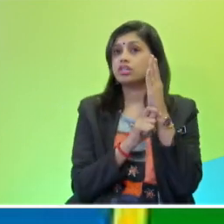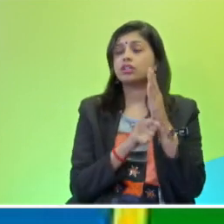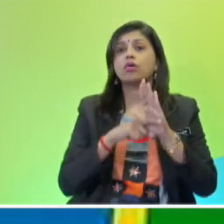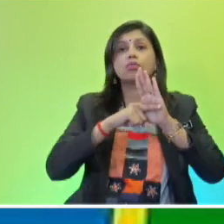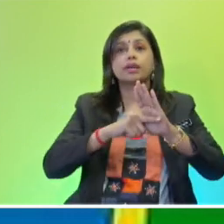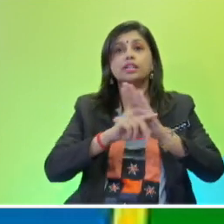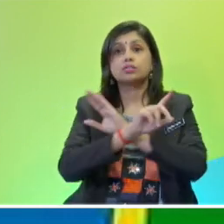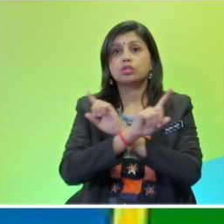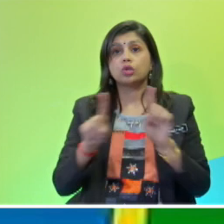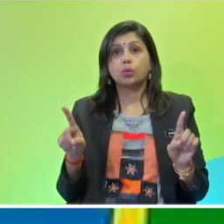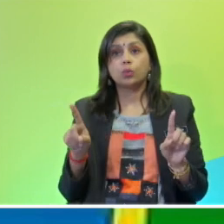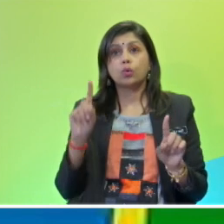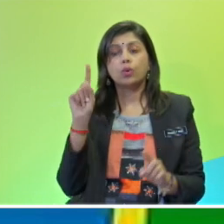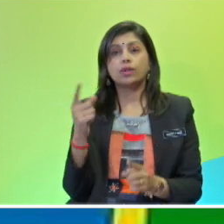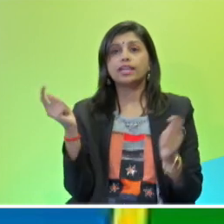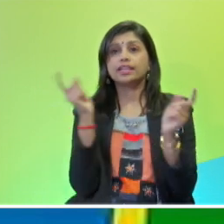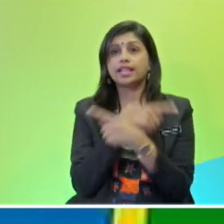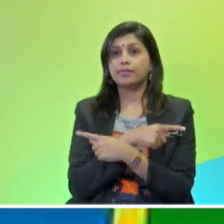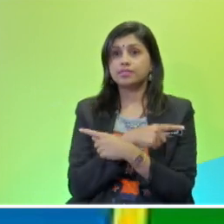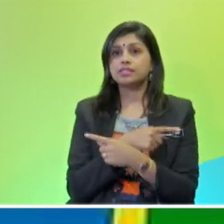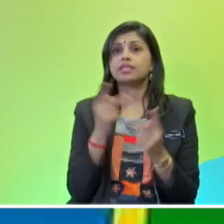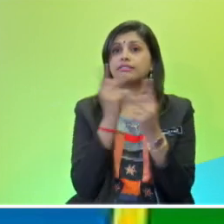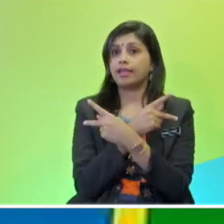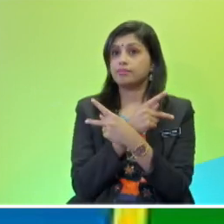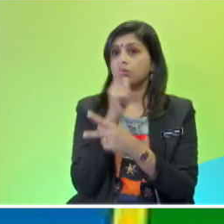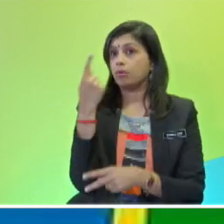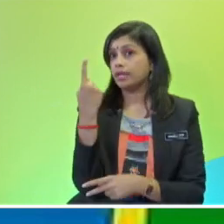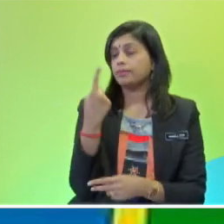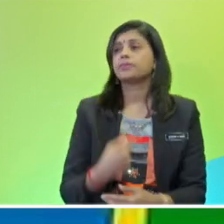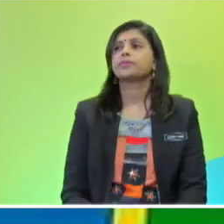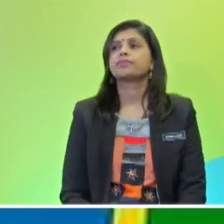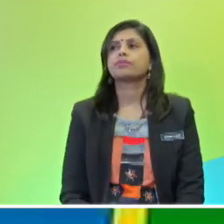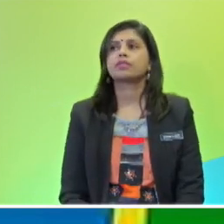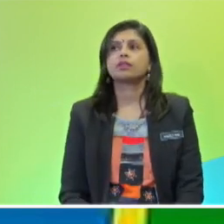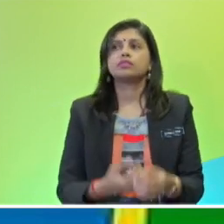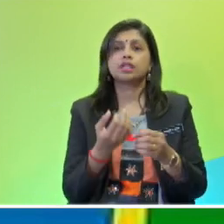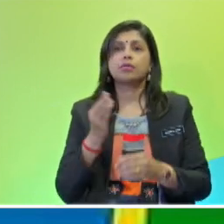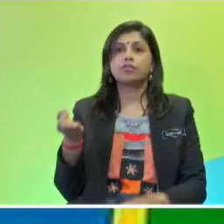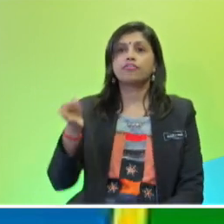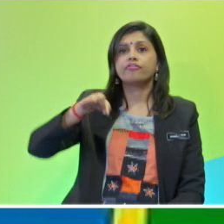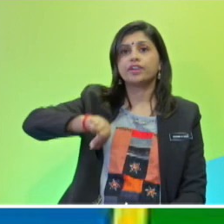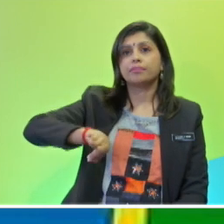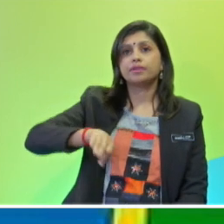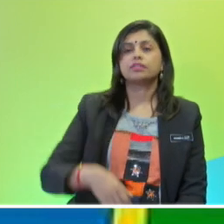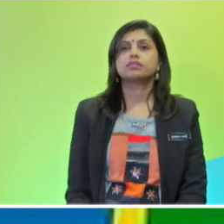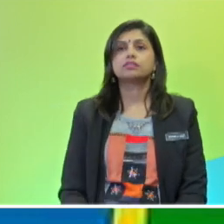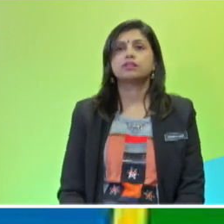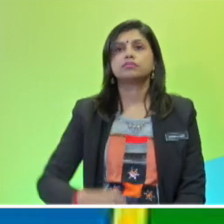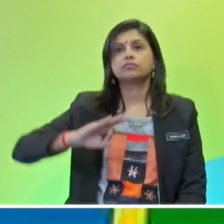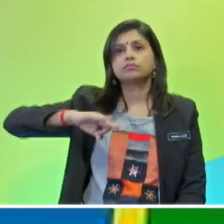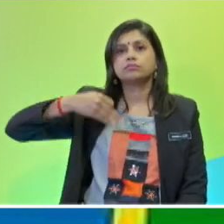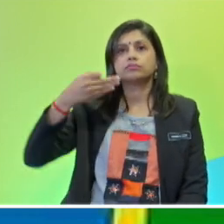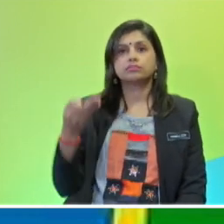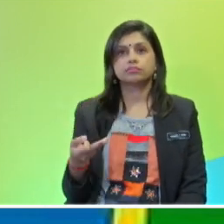then, the second fraction, we have to flip. So, Okay. what's the meaning of flip? We inverse